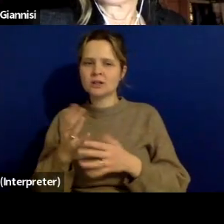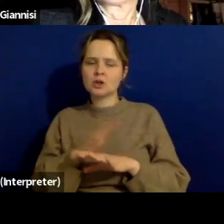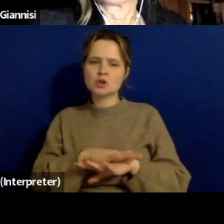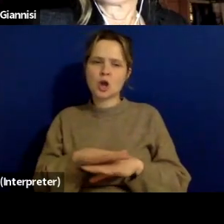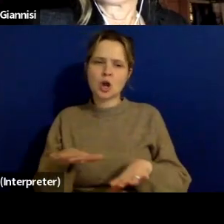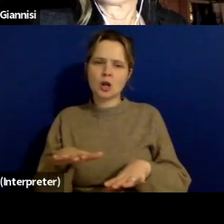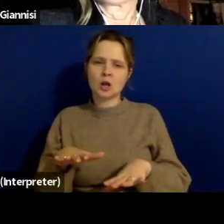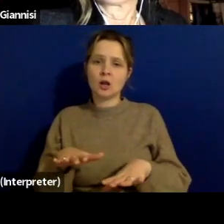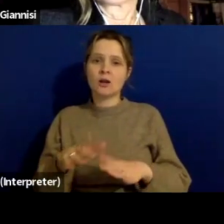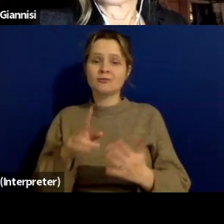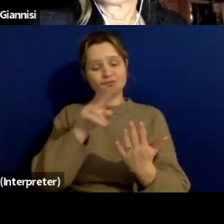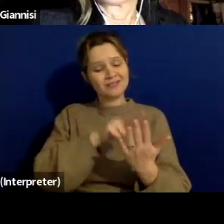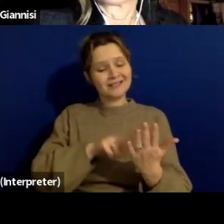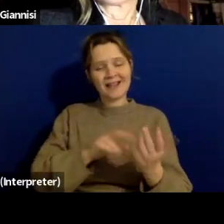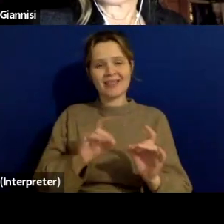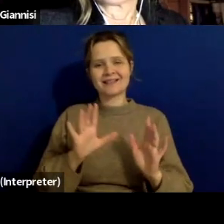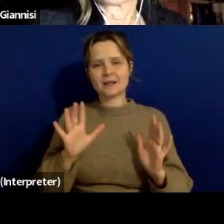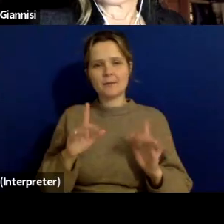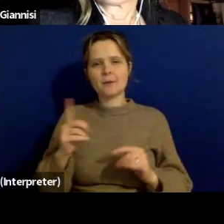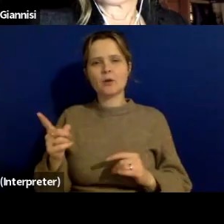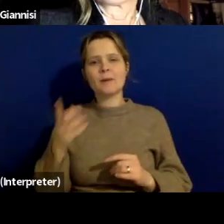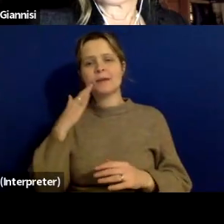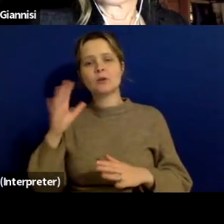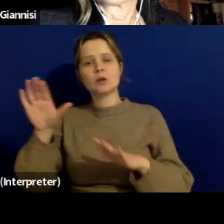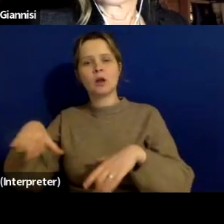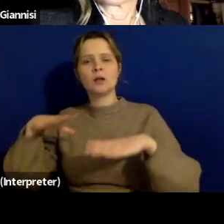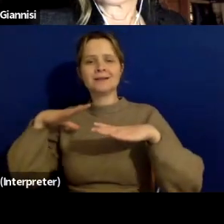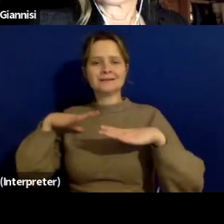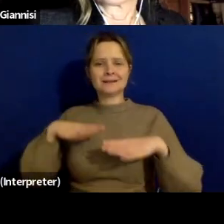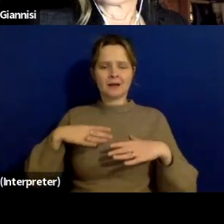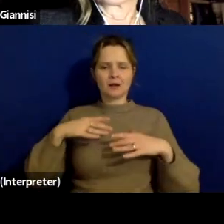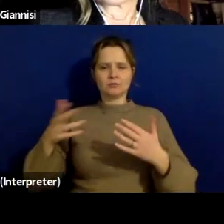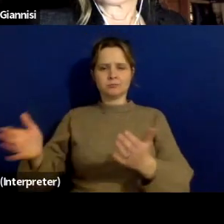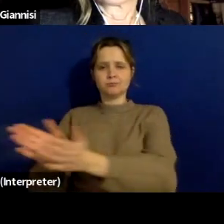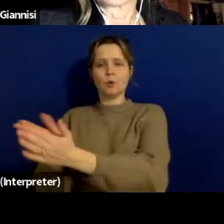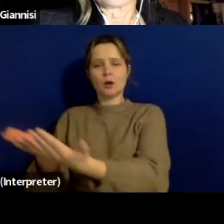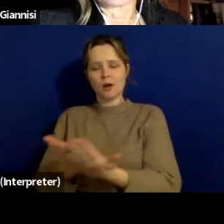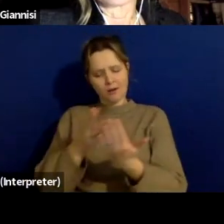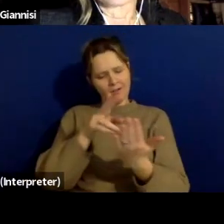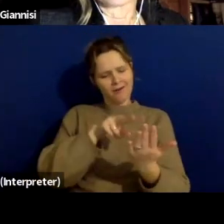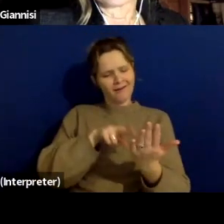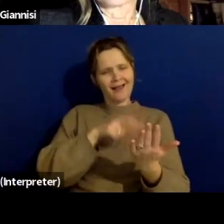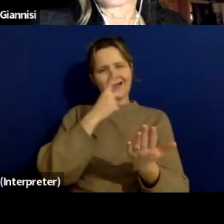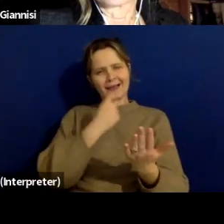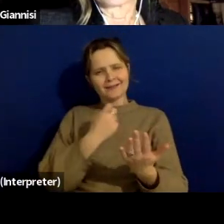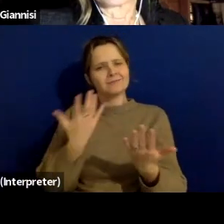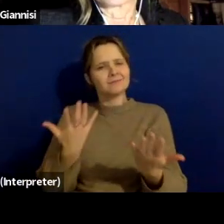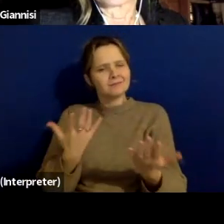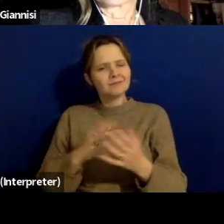be read, but I mean, when you sit down and relax and you take a poetry book because you like it or whatever,